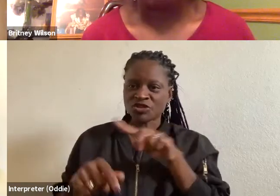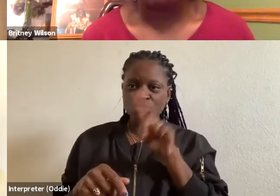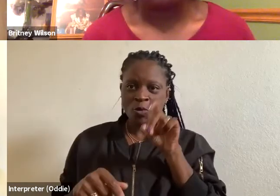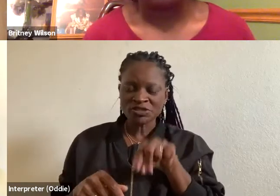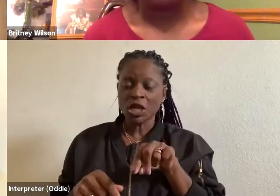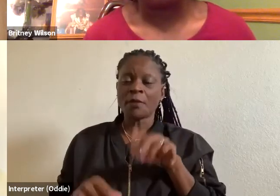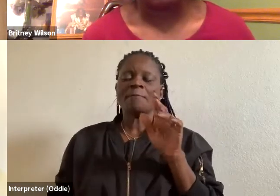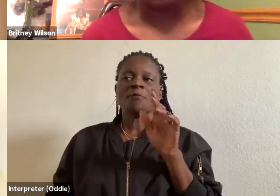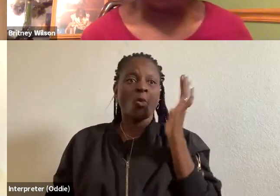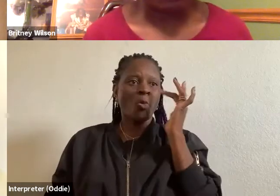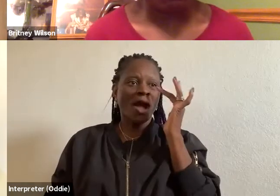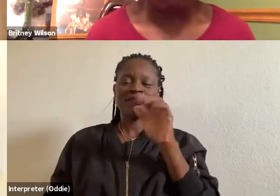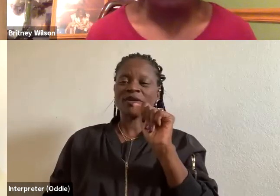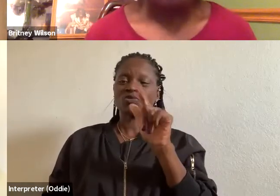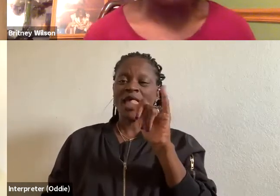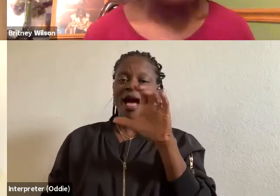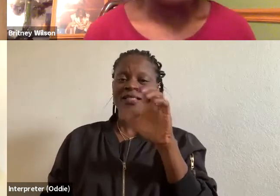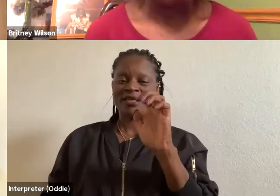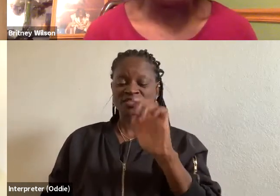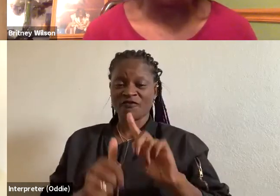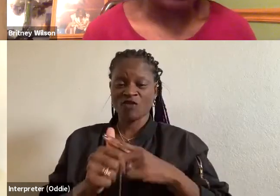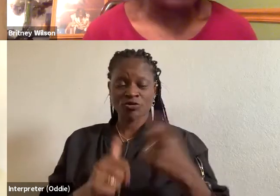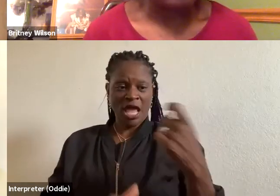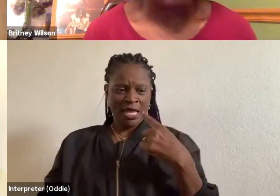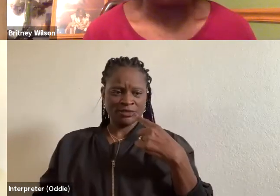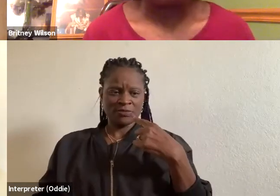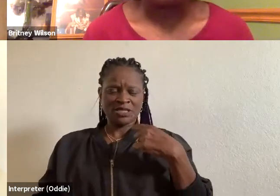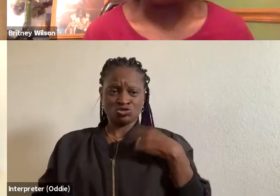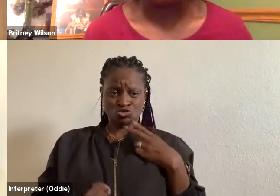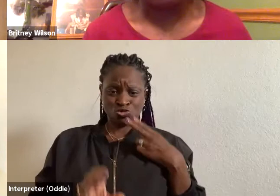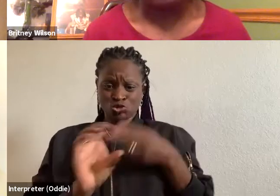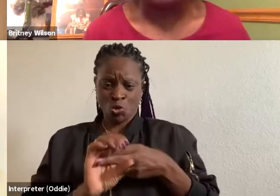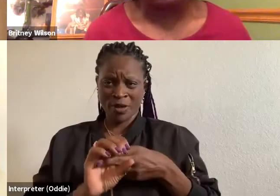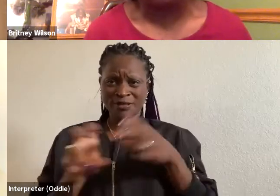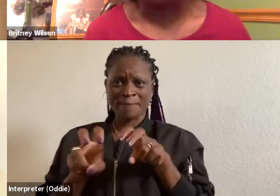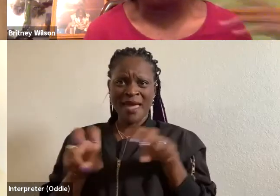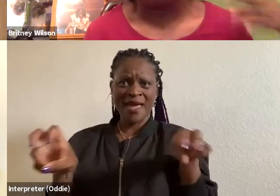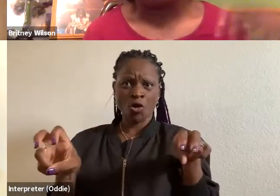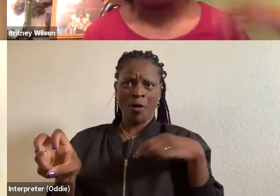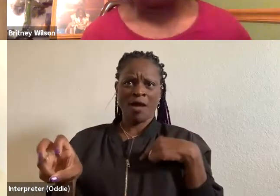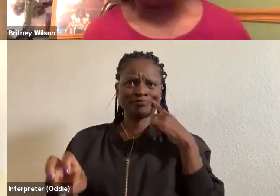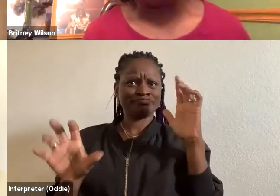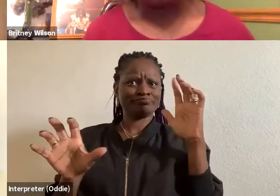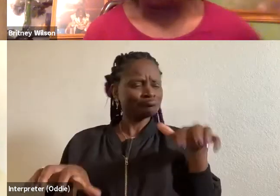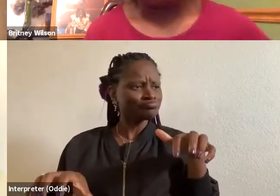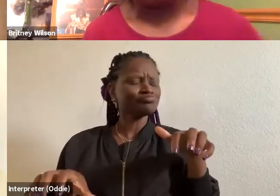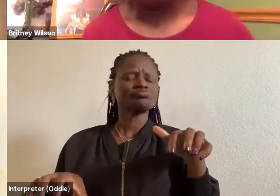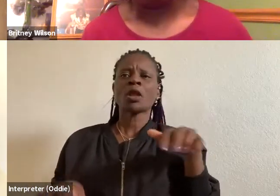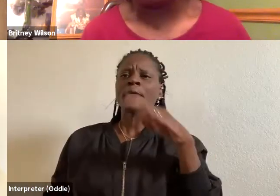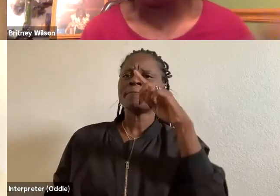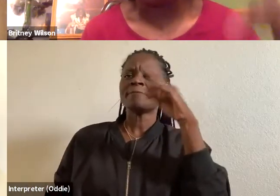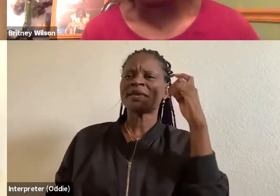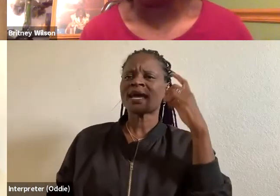asked me to join this particular panel, I was a little bit surprised just because my essay in her book, spoiler